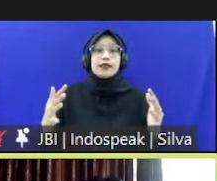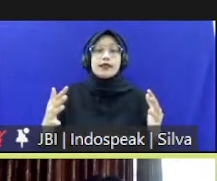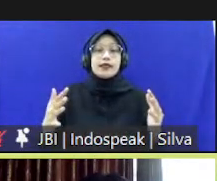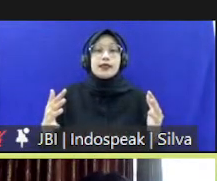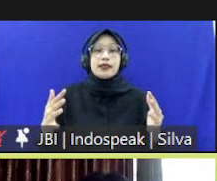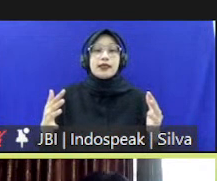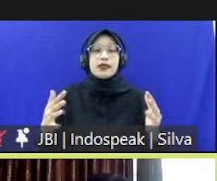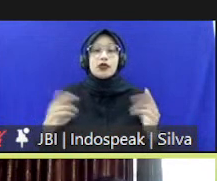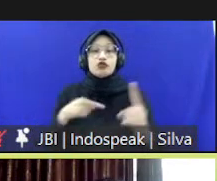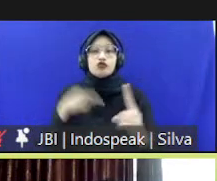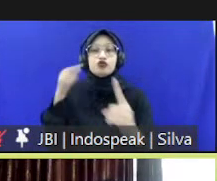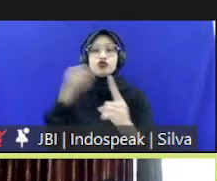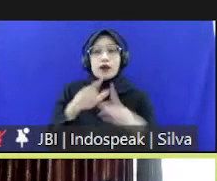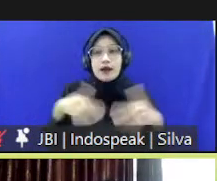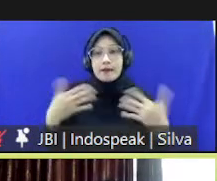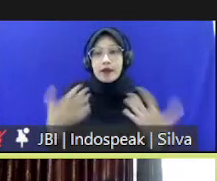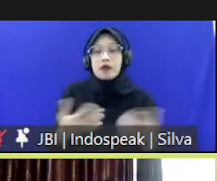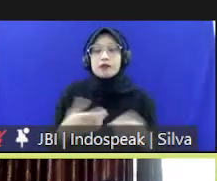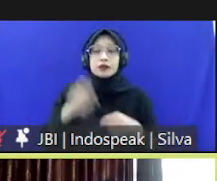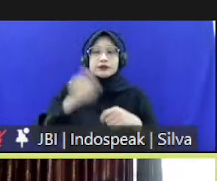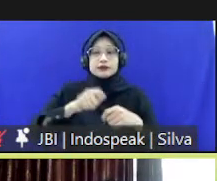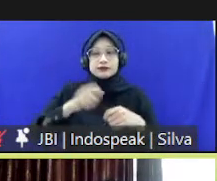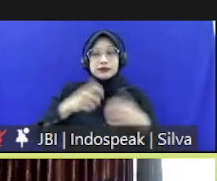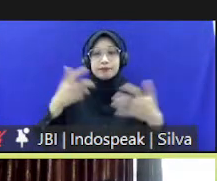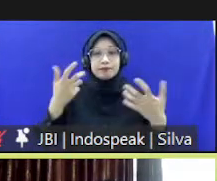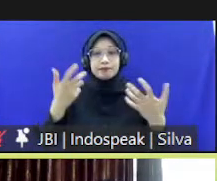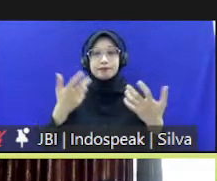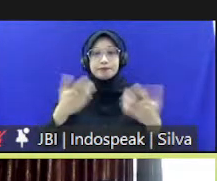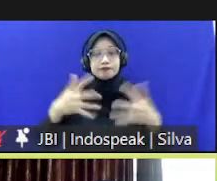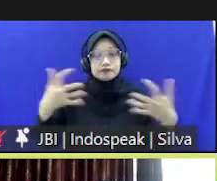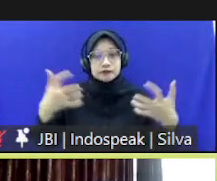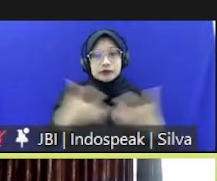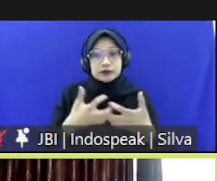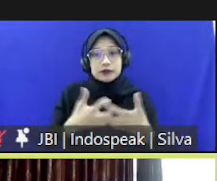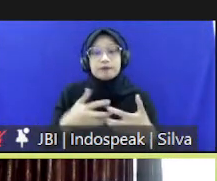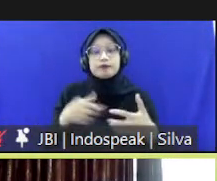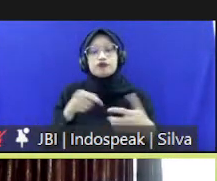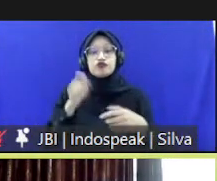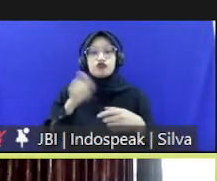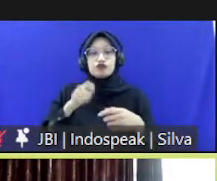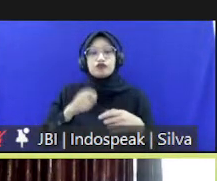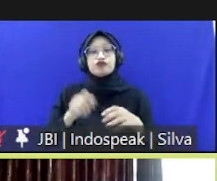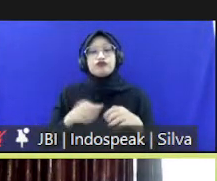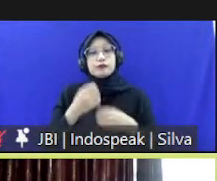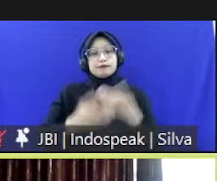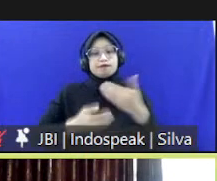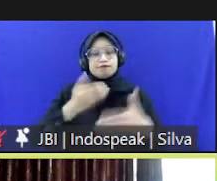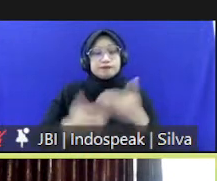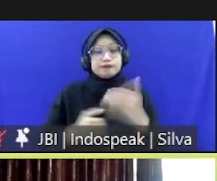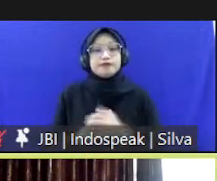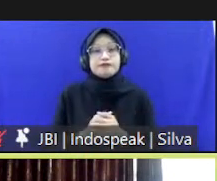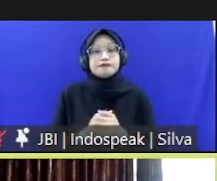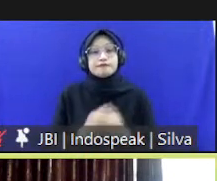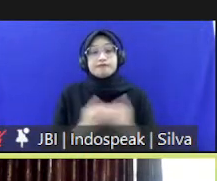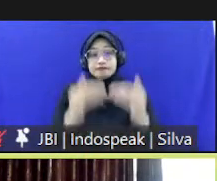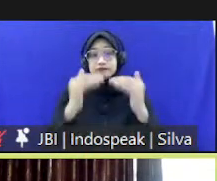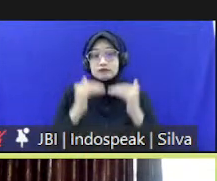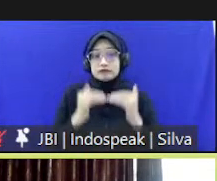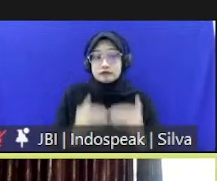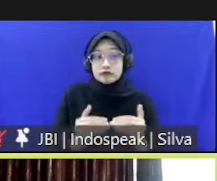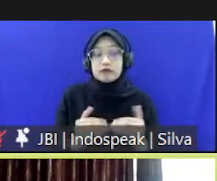the system works. During President Jokowi, he also released the President's